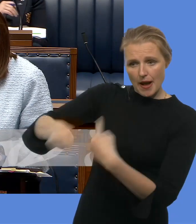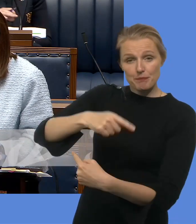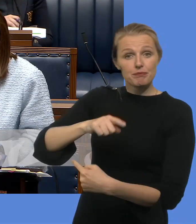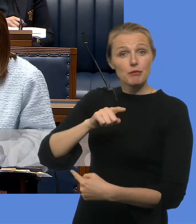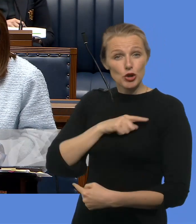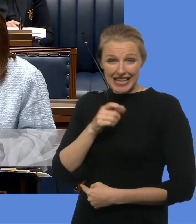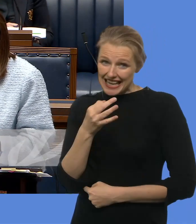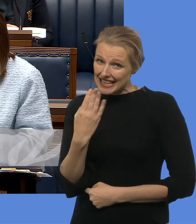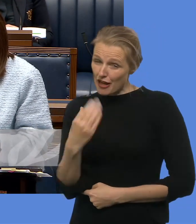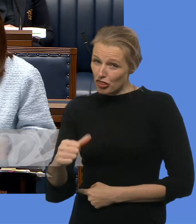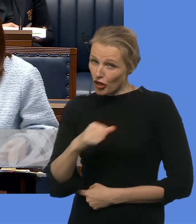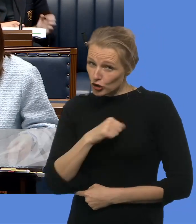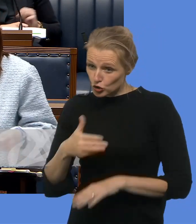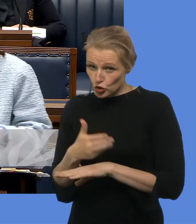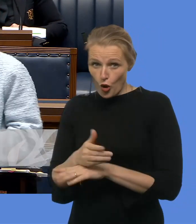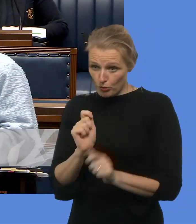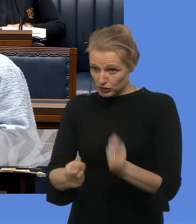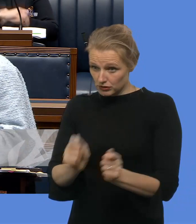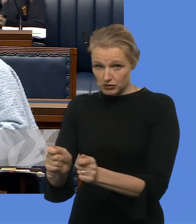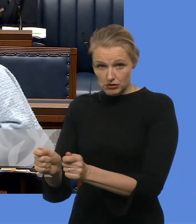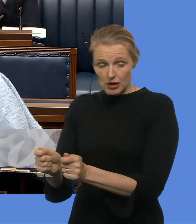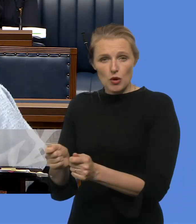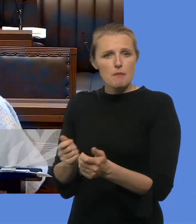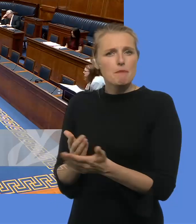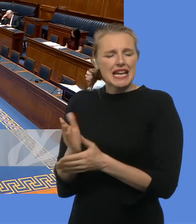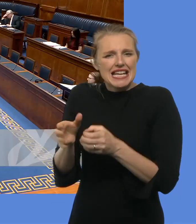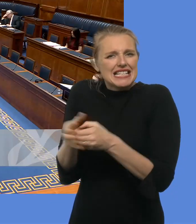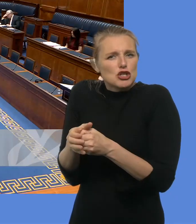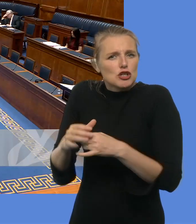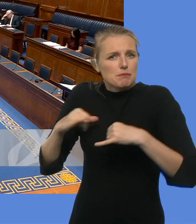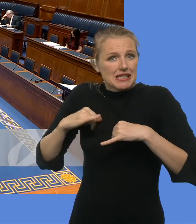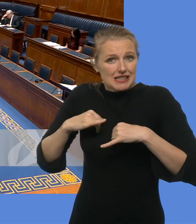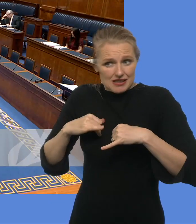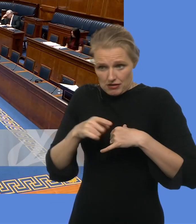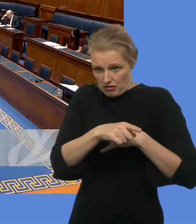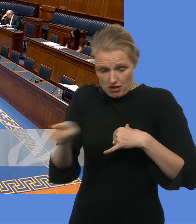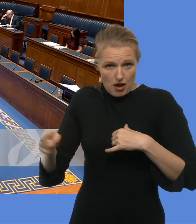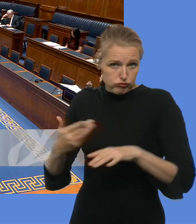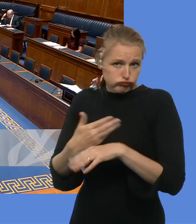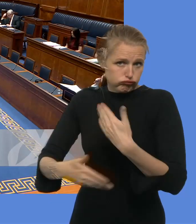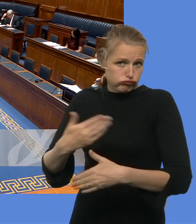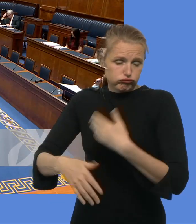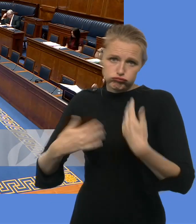89,000 jobs, with many in Indigenous businesses. I call Peter McReynolds.